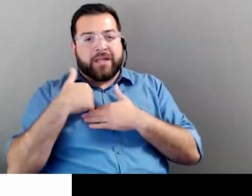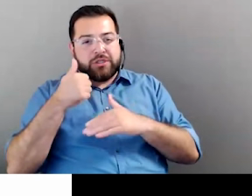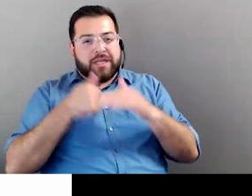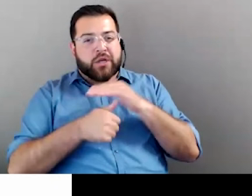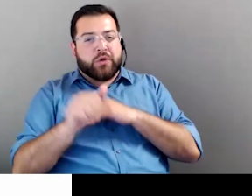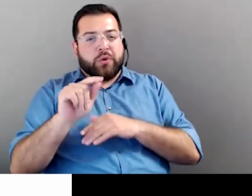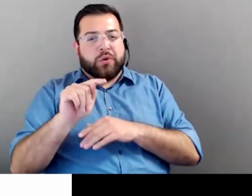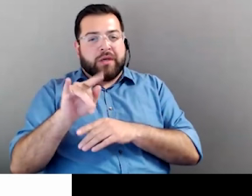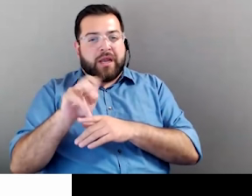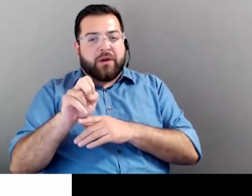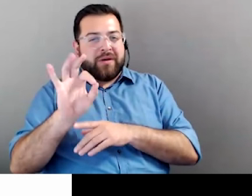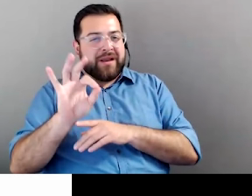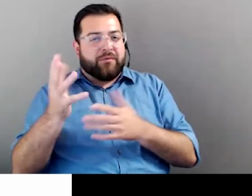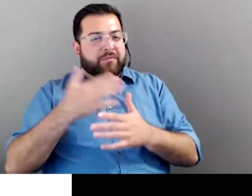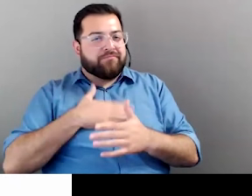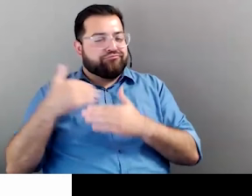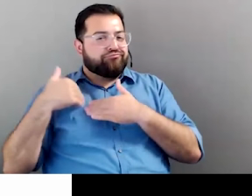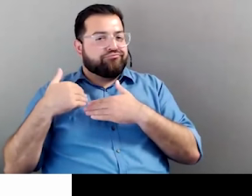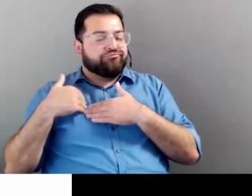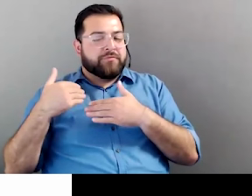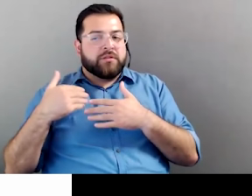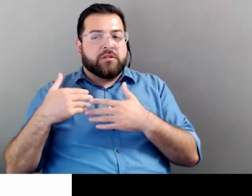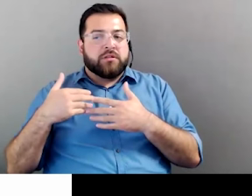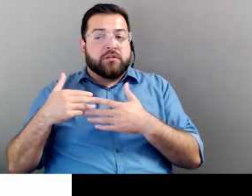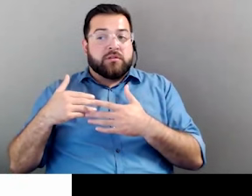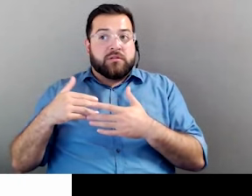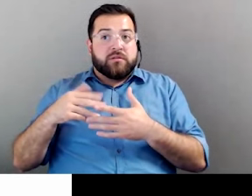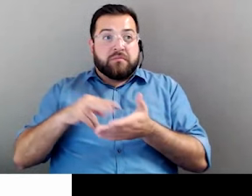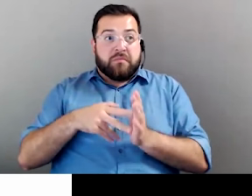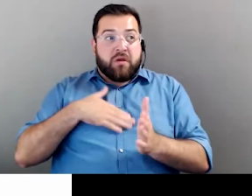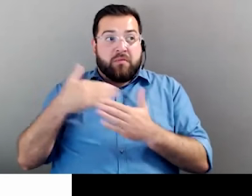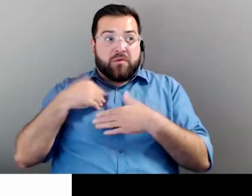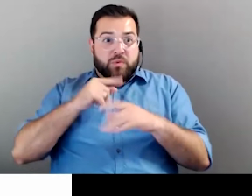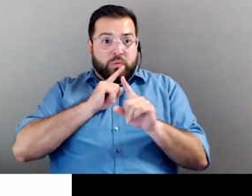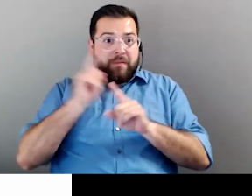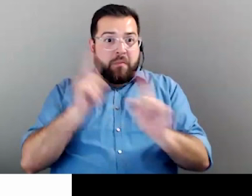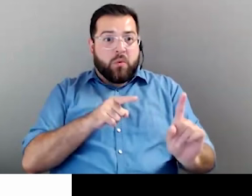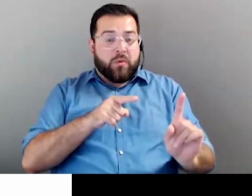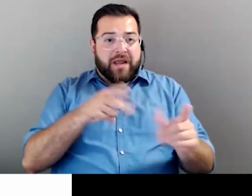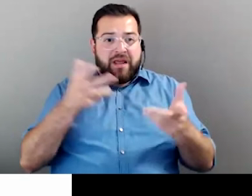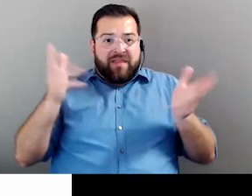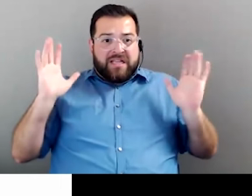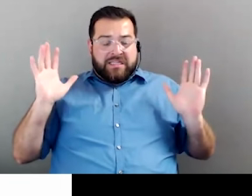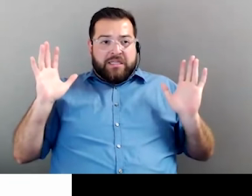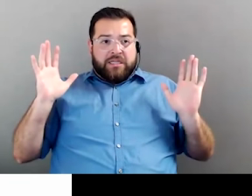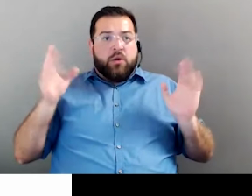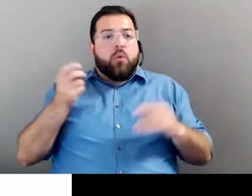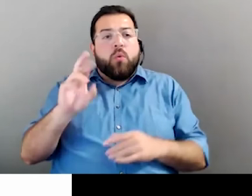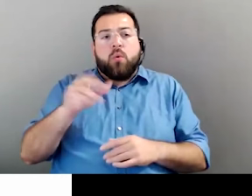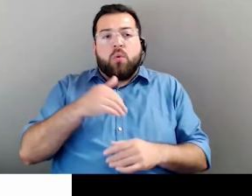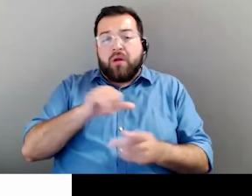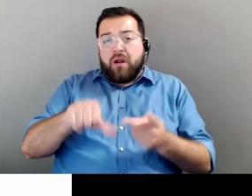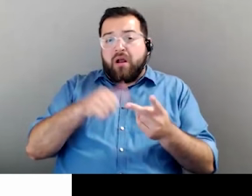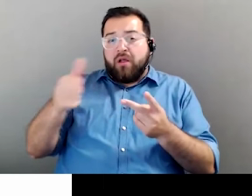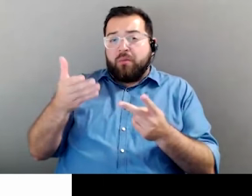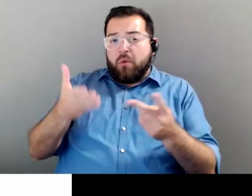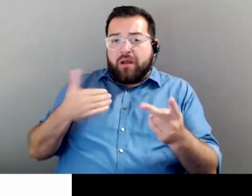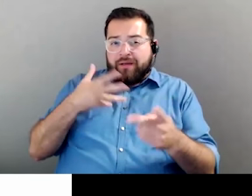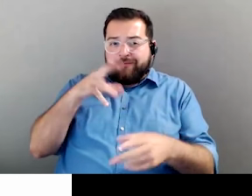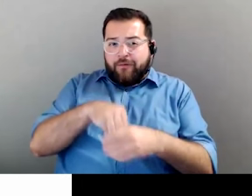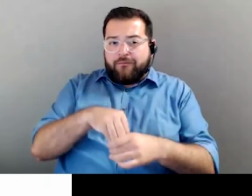IX? So would the obligation just be reporting it to you and then your obligation is done, or is there something else involved?